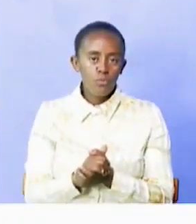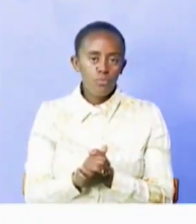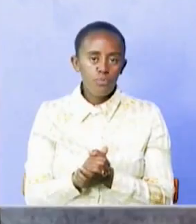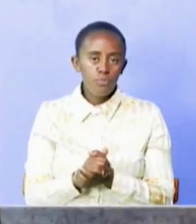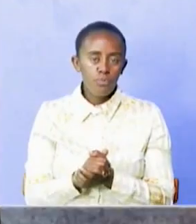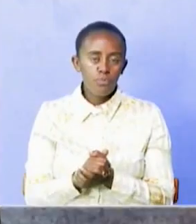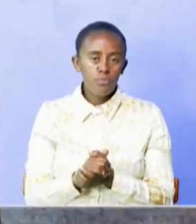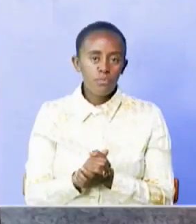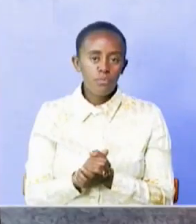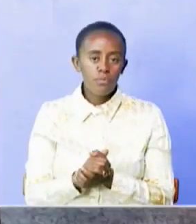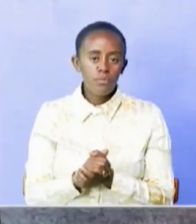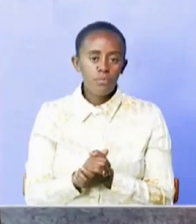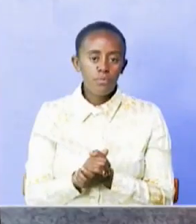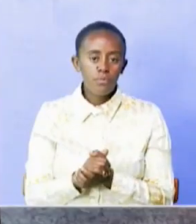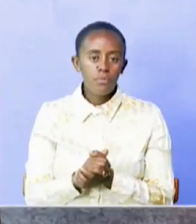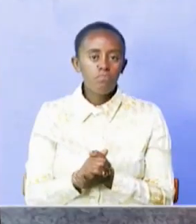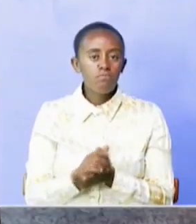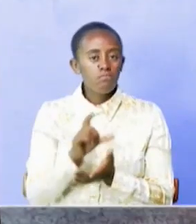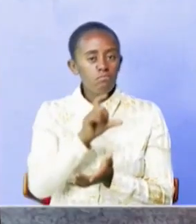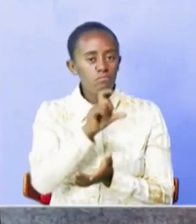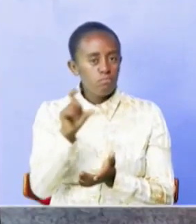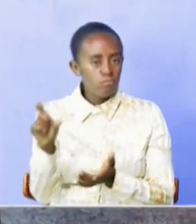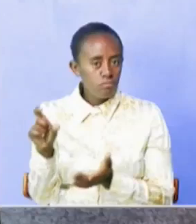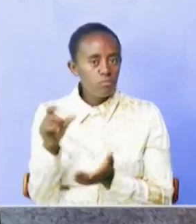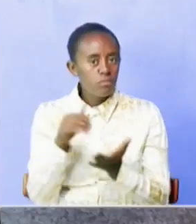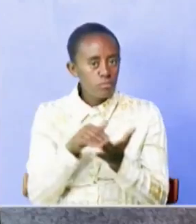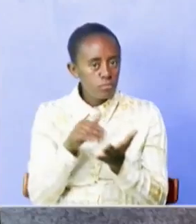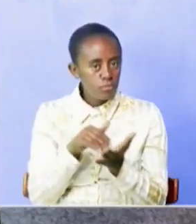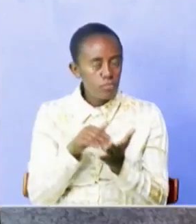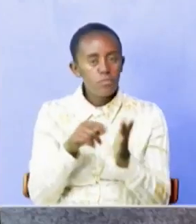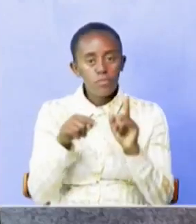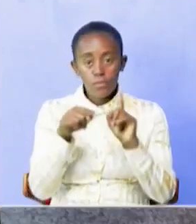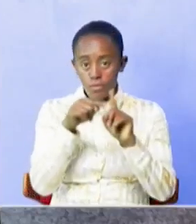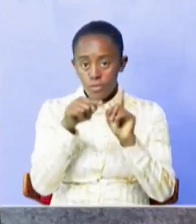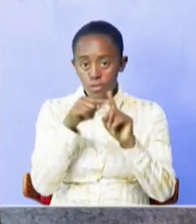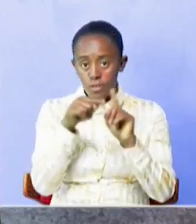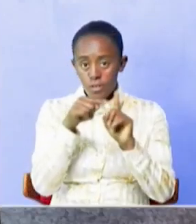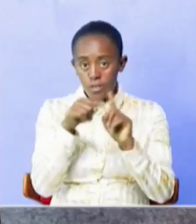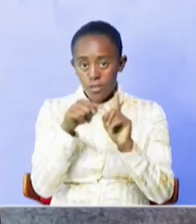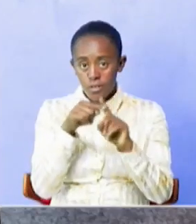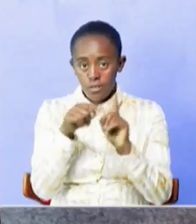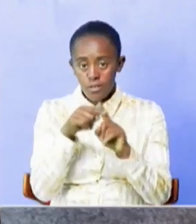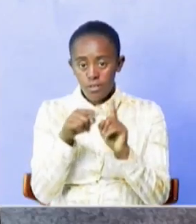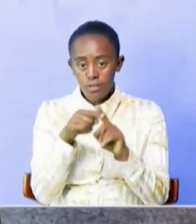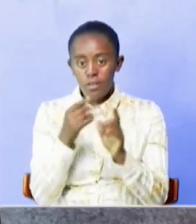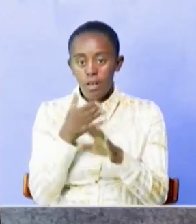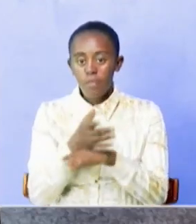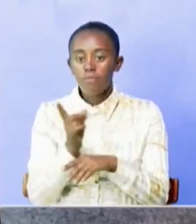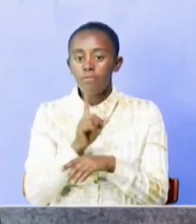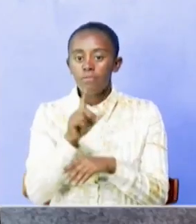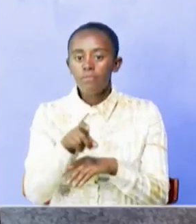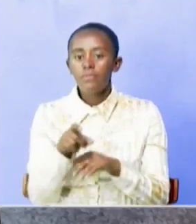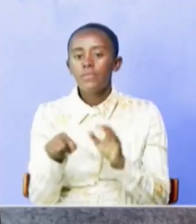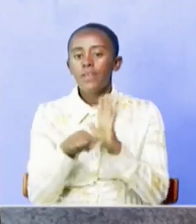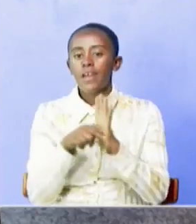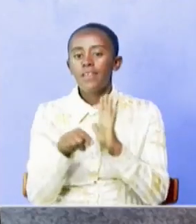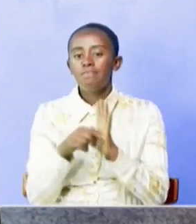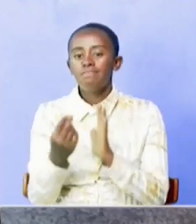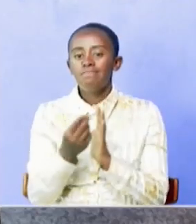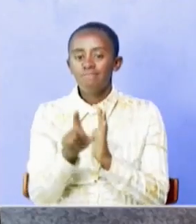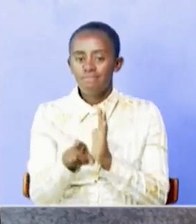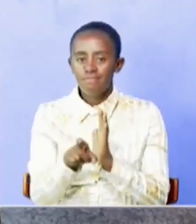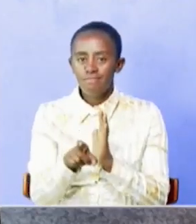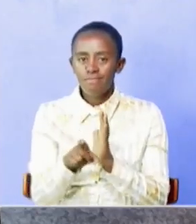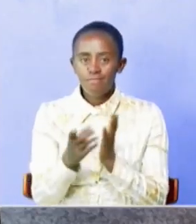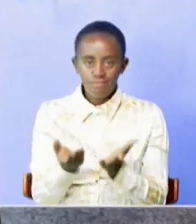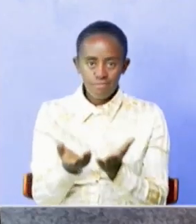Comma. Since this is what? Again, positive. What comes after has to be what? Negative. So he will